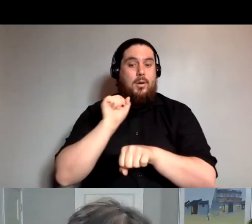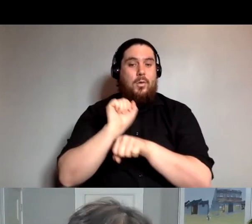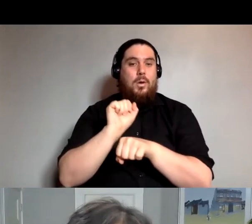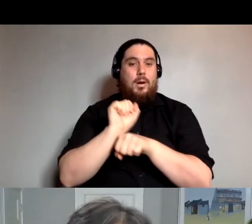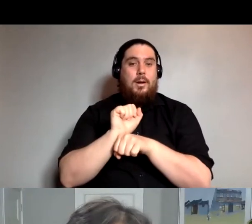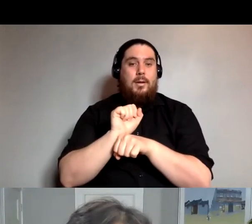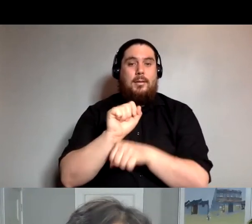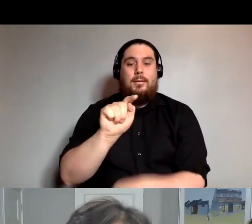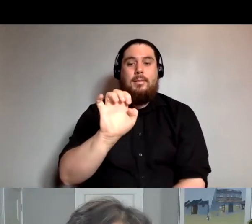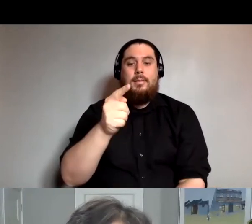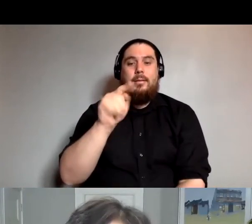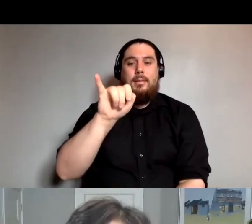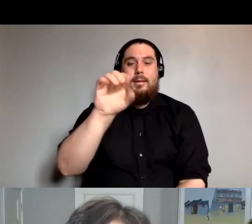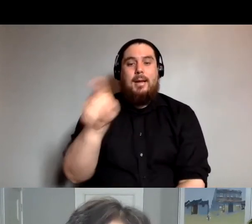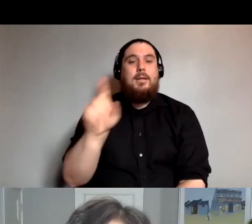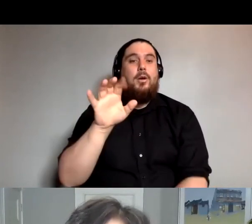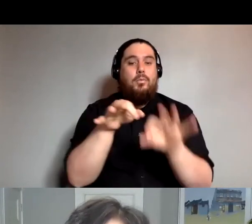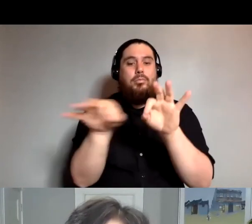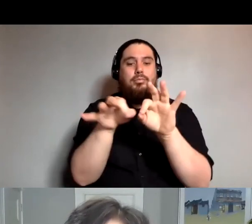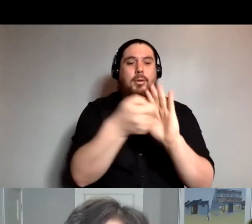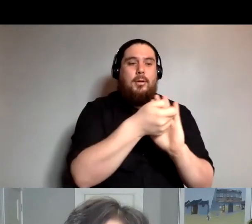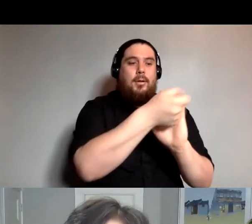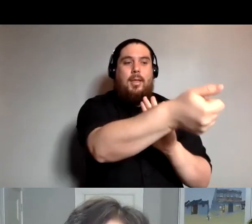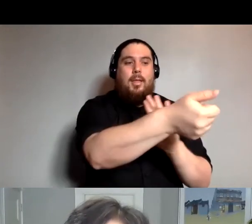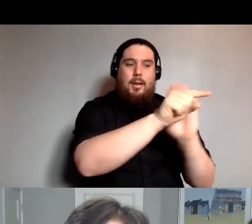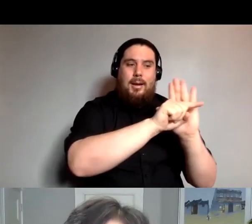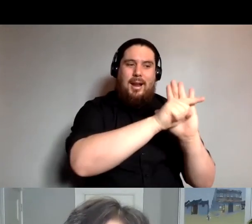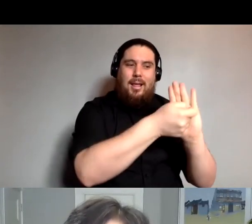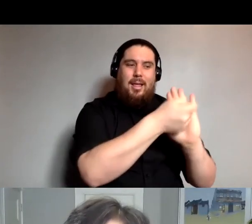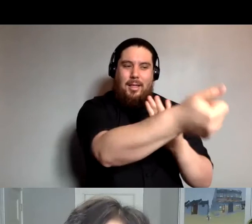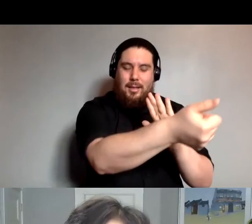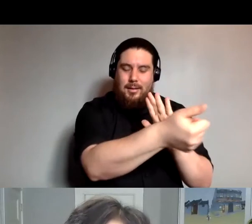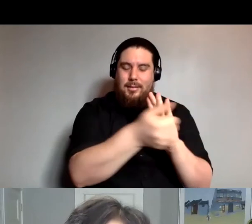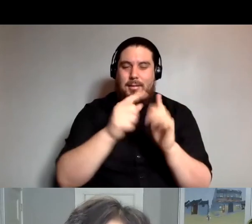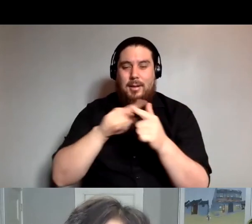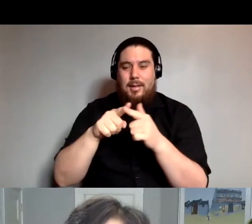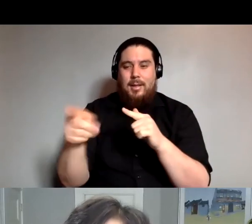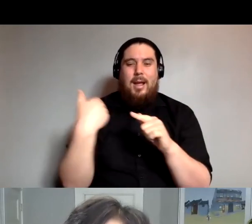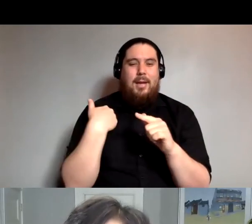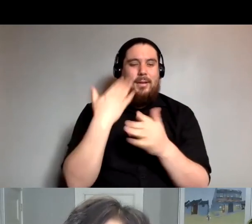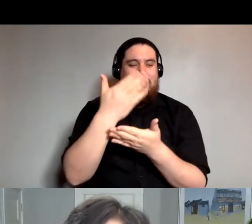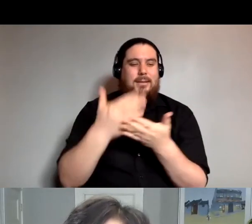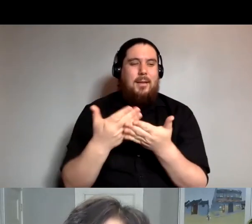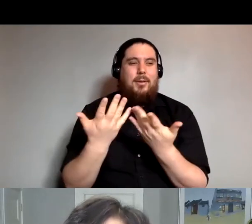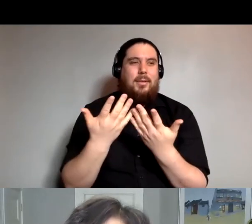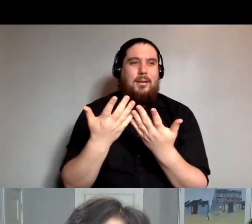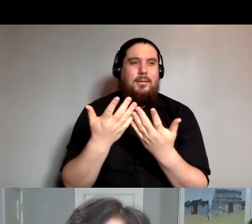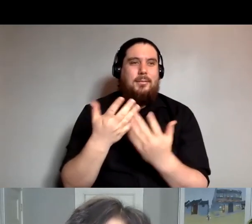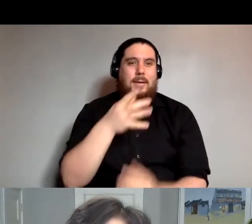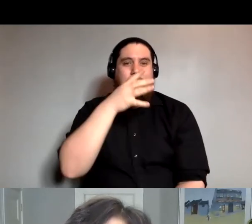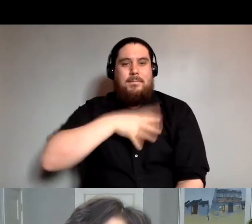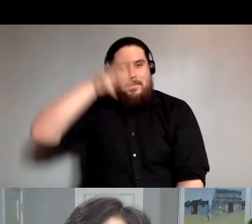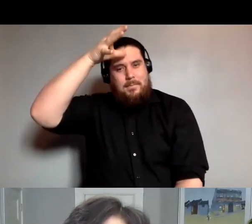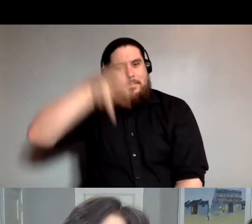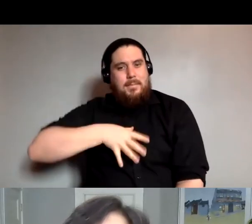Textio, removing that language, removing the sort of some of the gendered language and some of the descriptions